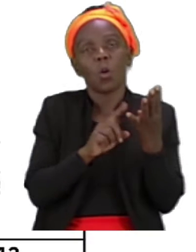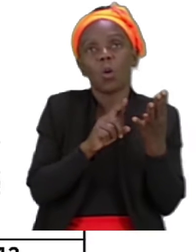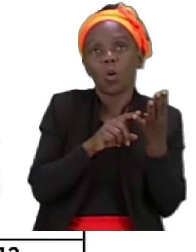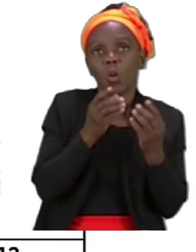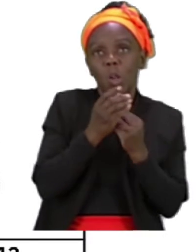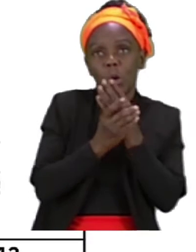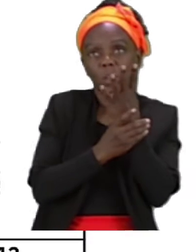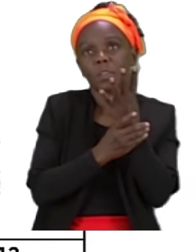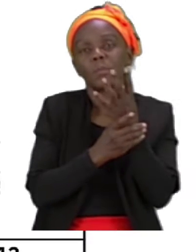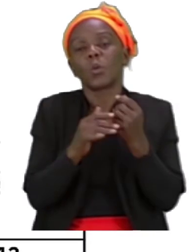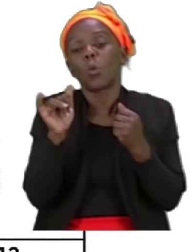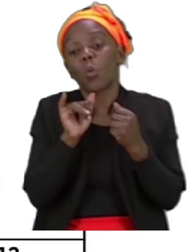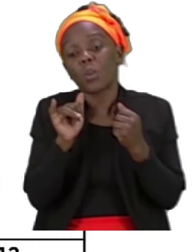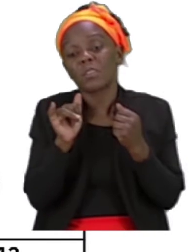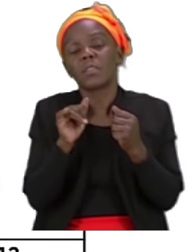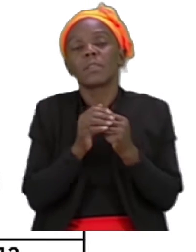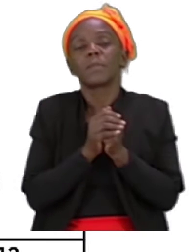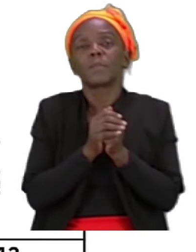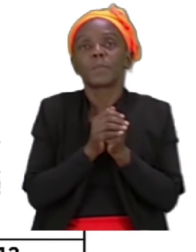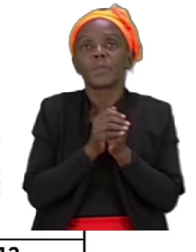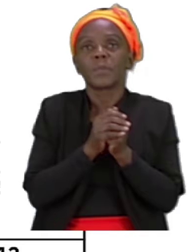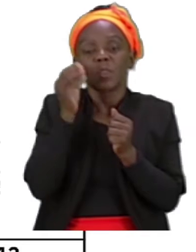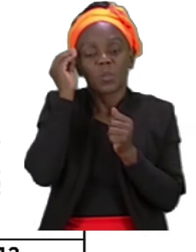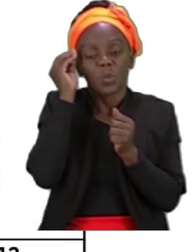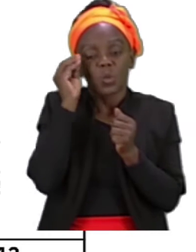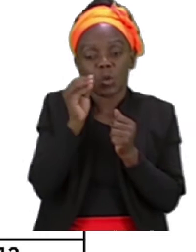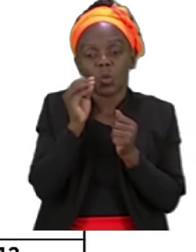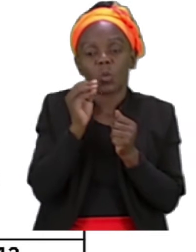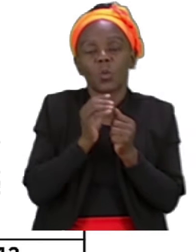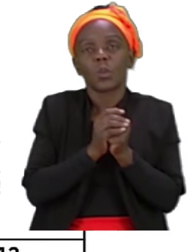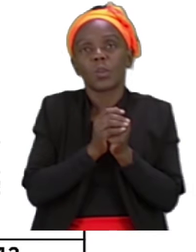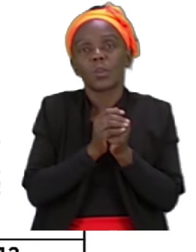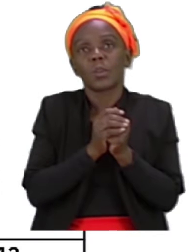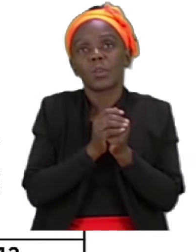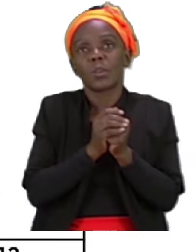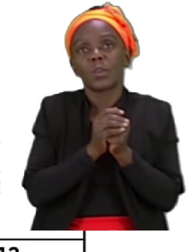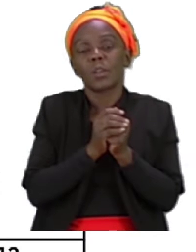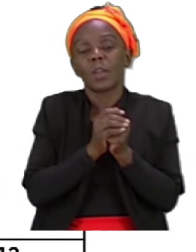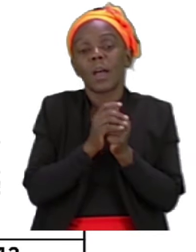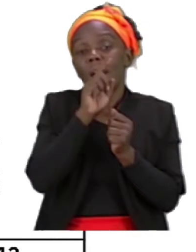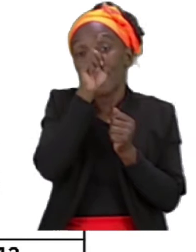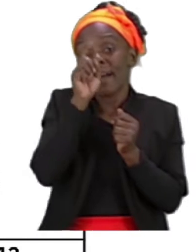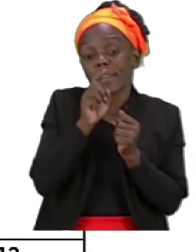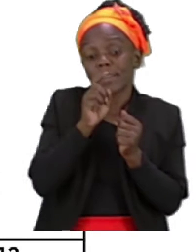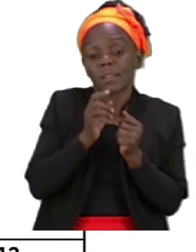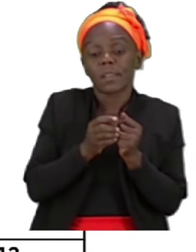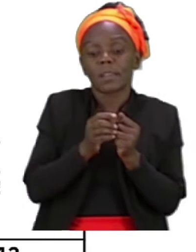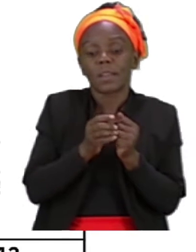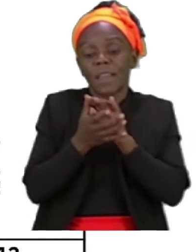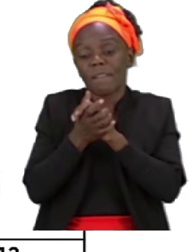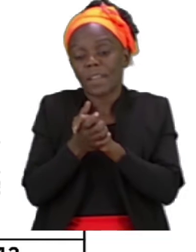autumn? If you're not sure, I would like you to please talk about this with an adult or another friend so that you